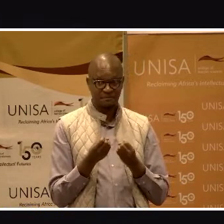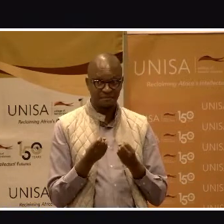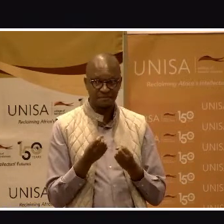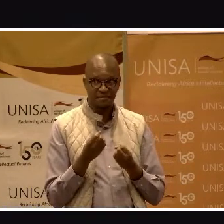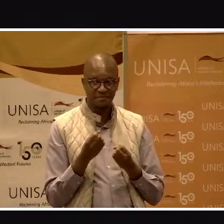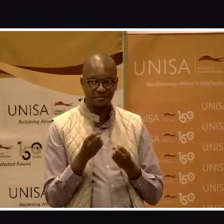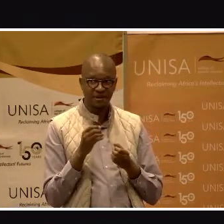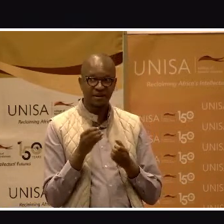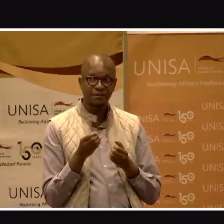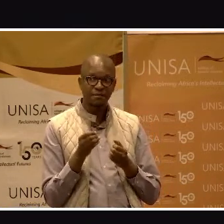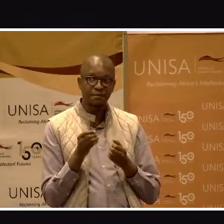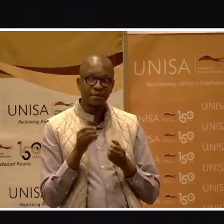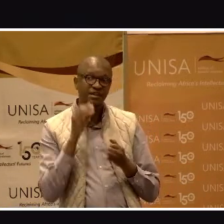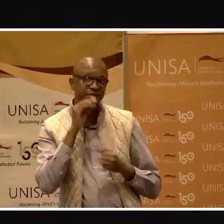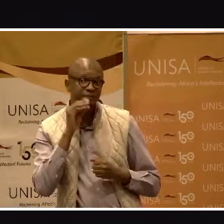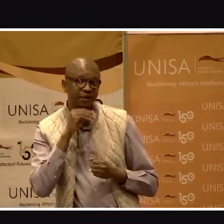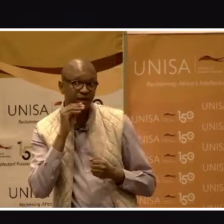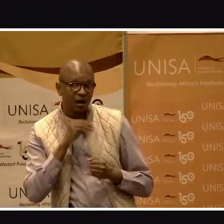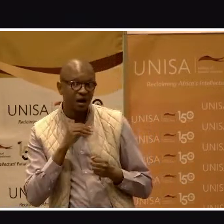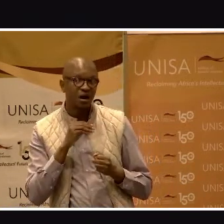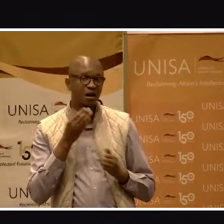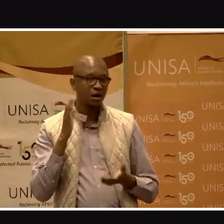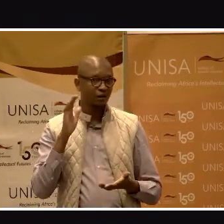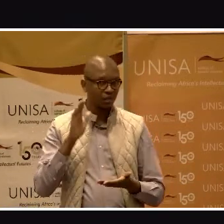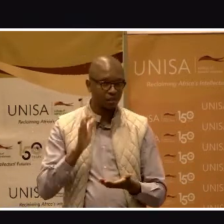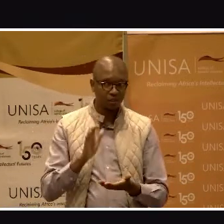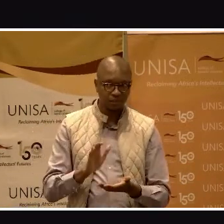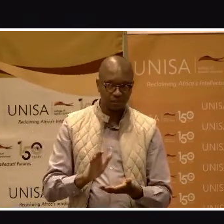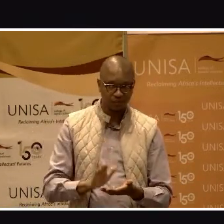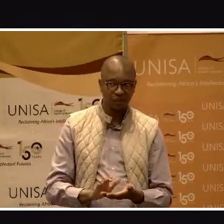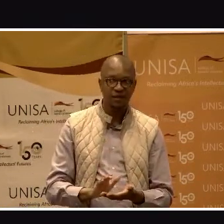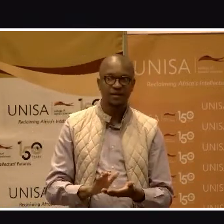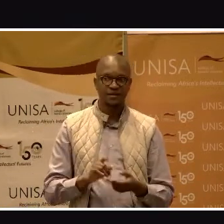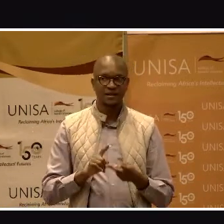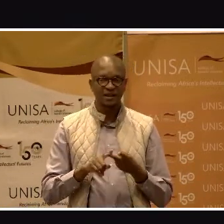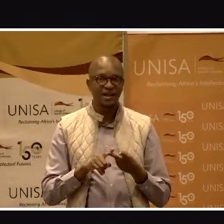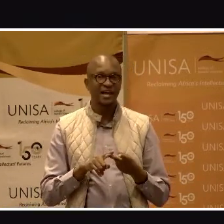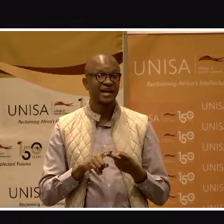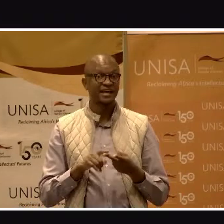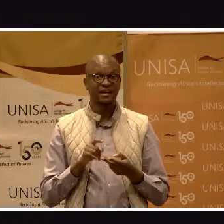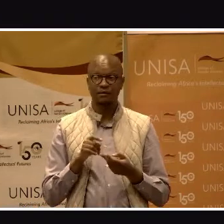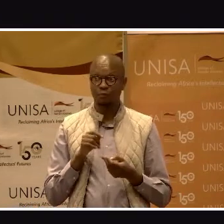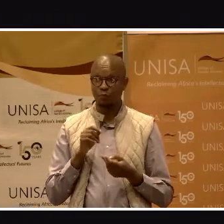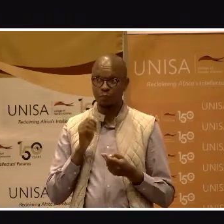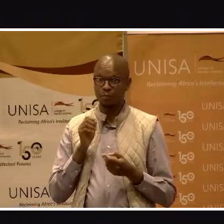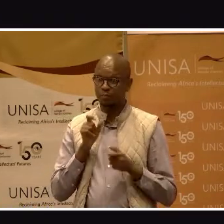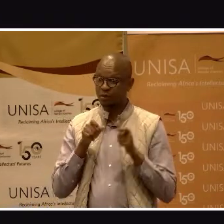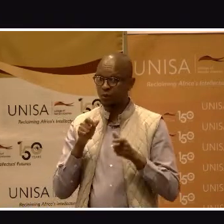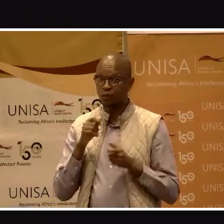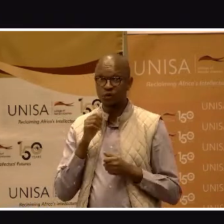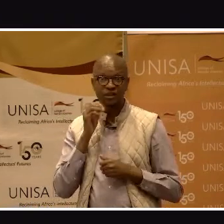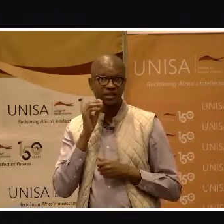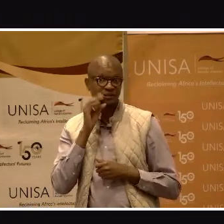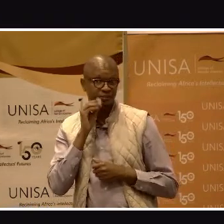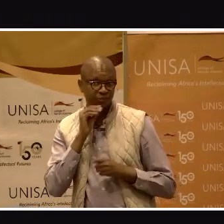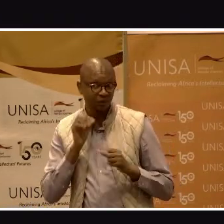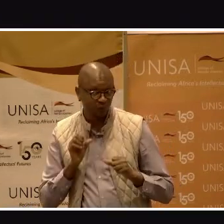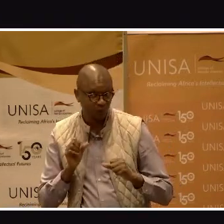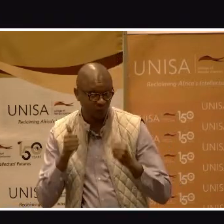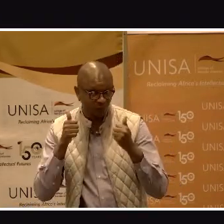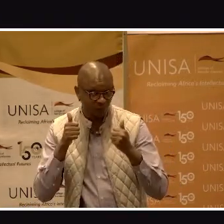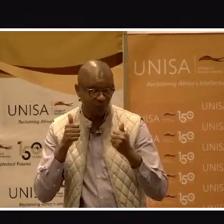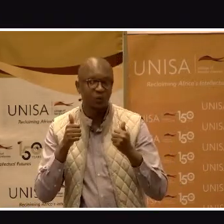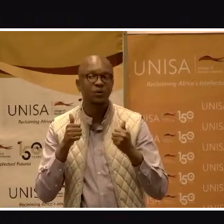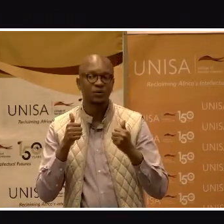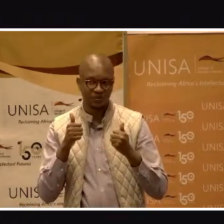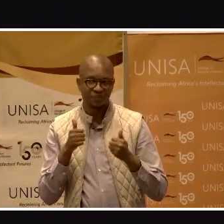the latest generation of fluent elders. So as those elders die, what happened? The doomed language becomes dormant